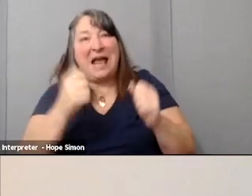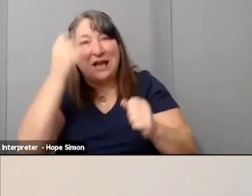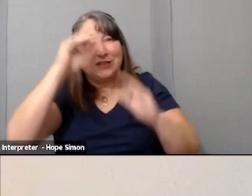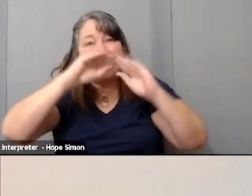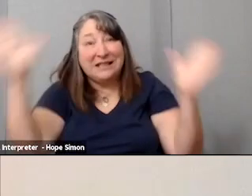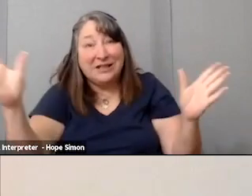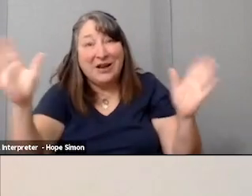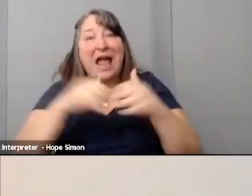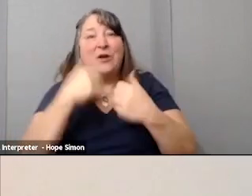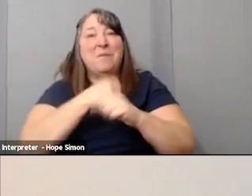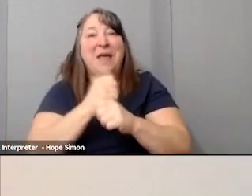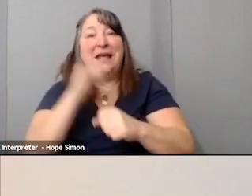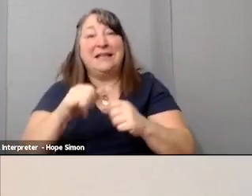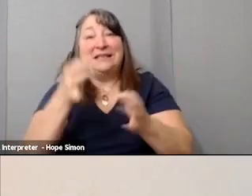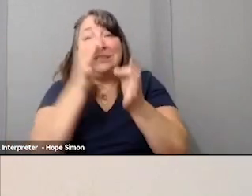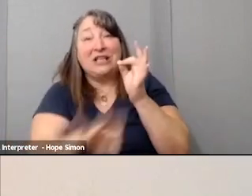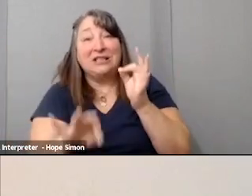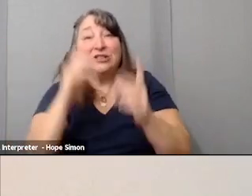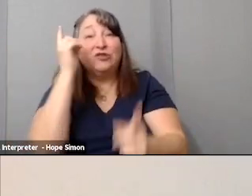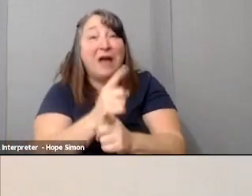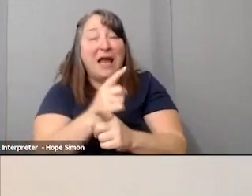right and make powerful change